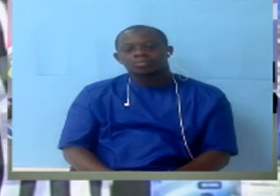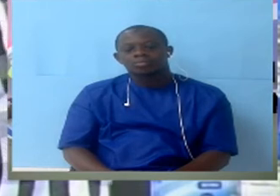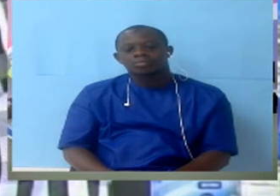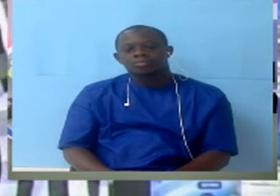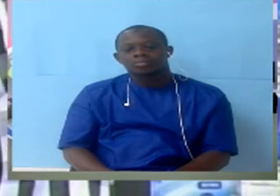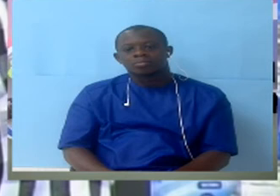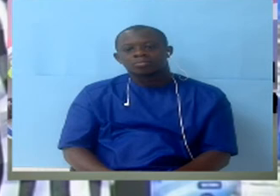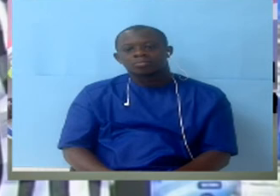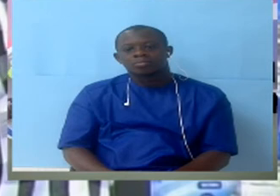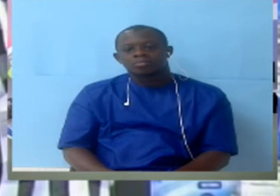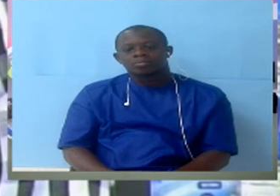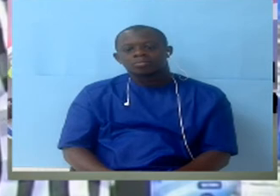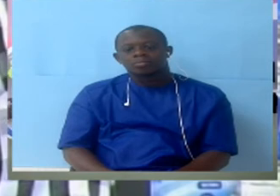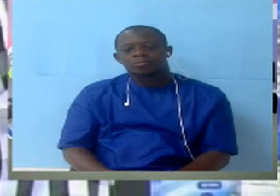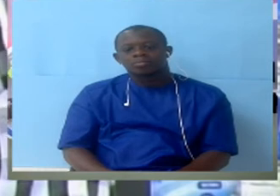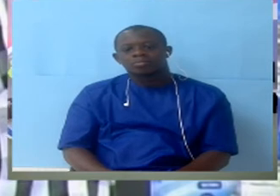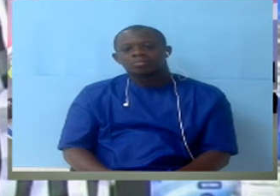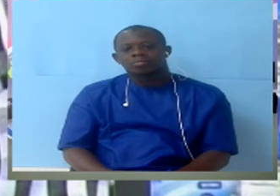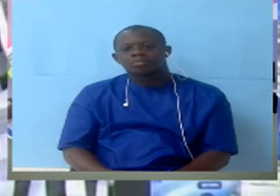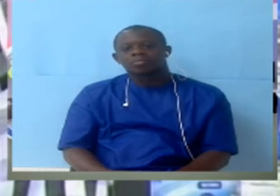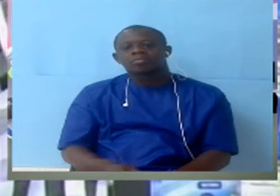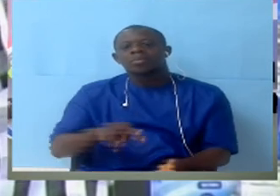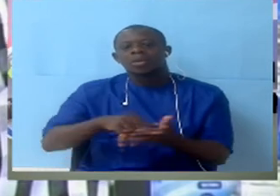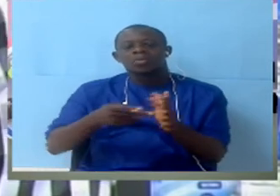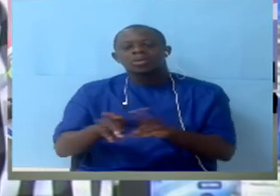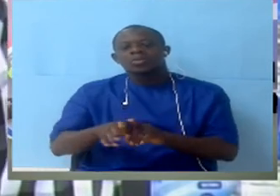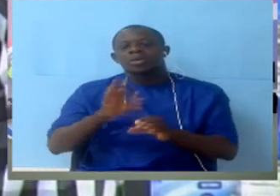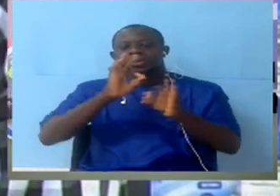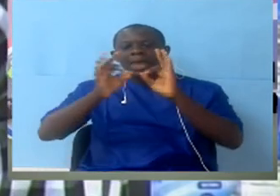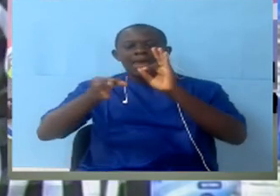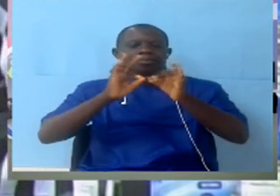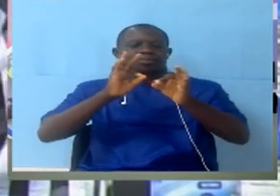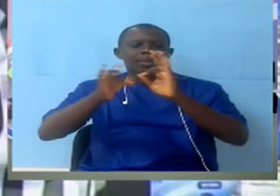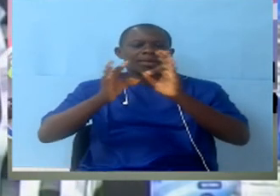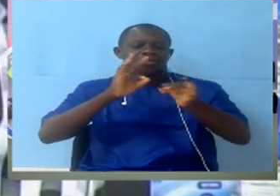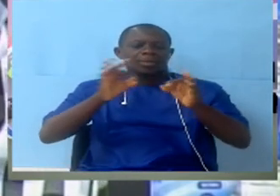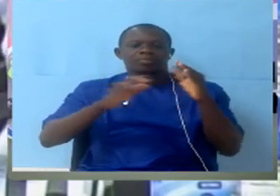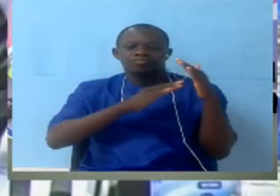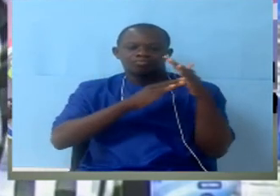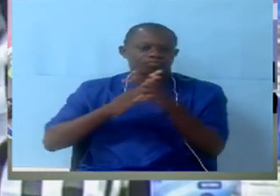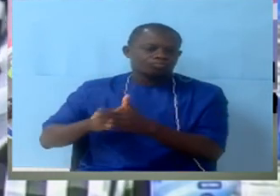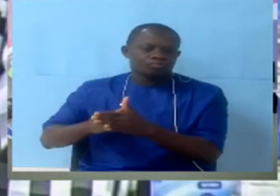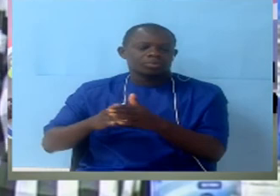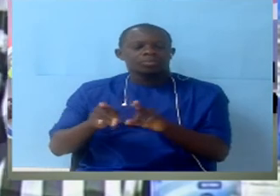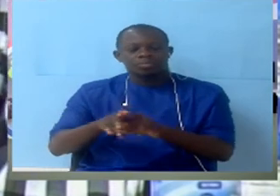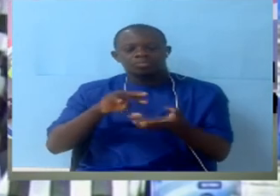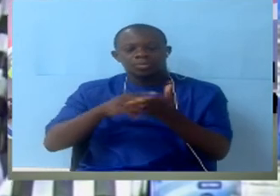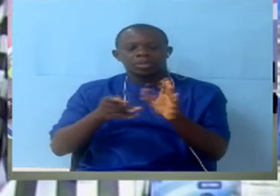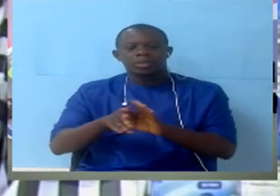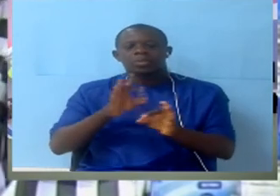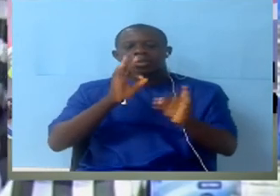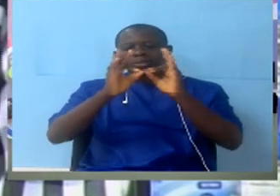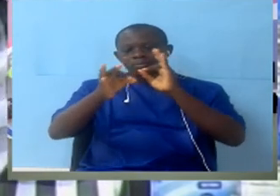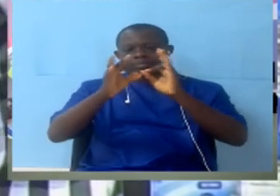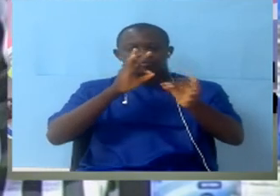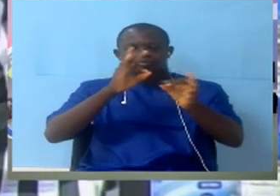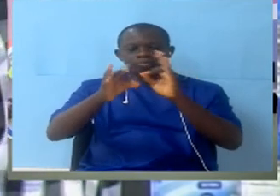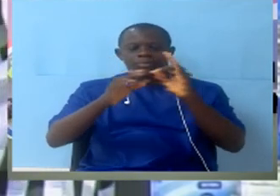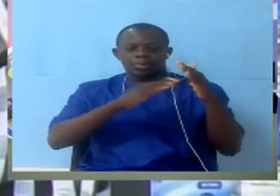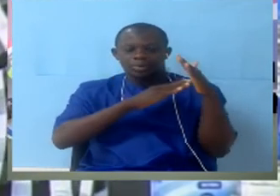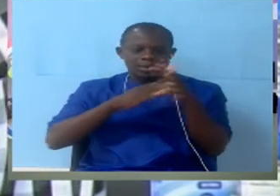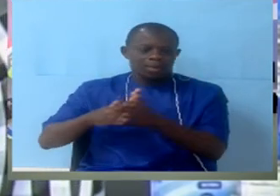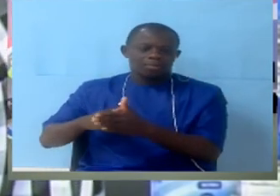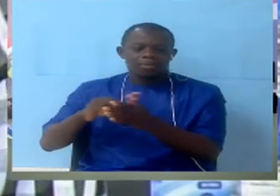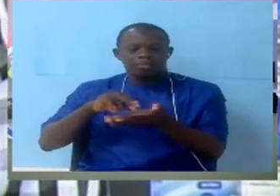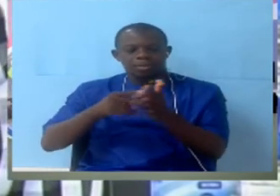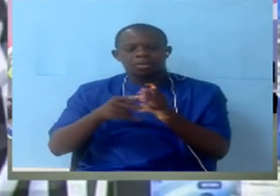Segregation. This tribal segregation, I imagine that means discrimination. Yes, si fatam fanso wolam nyinti